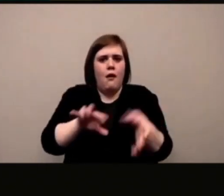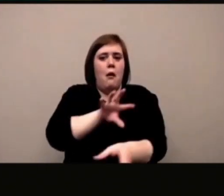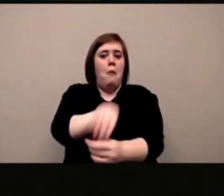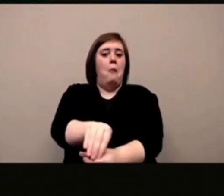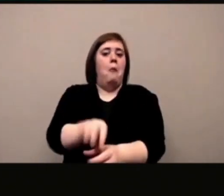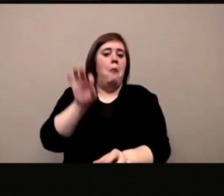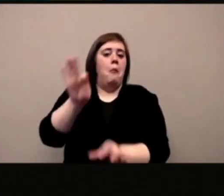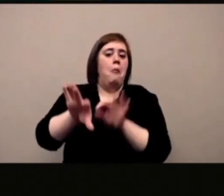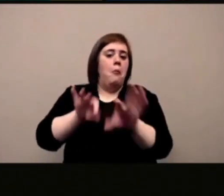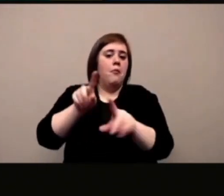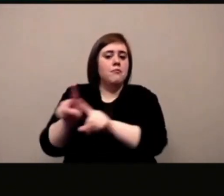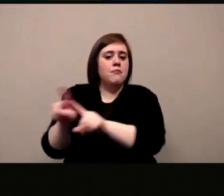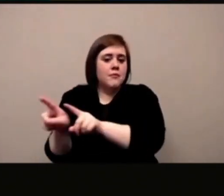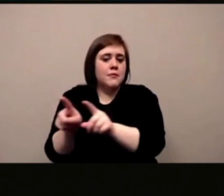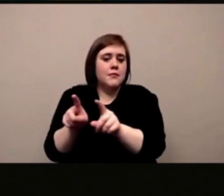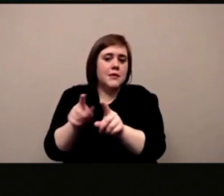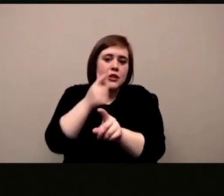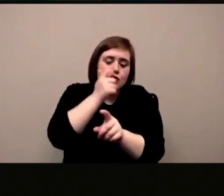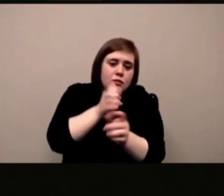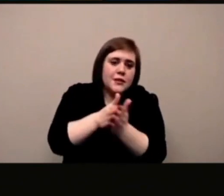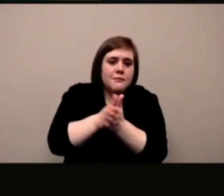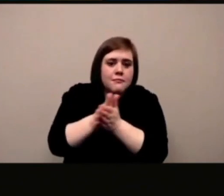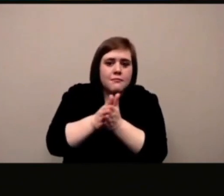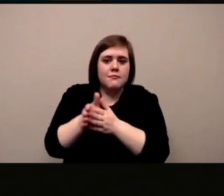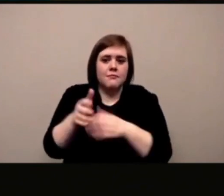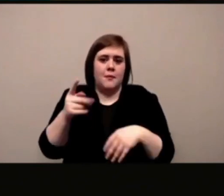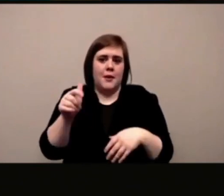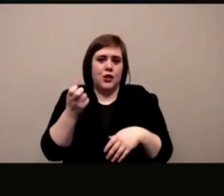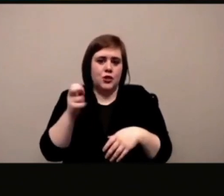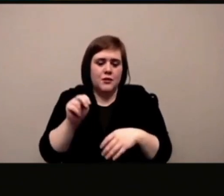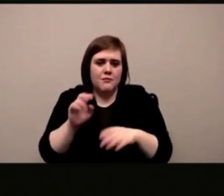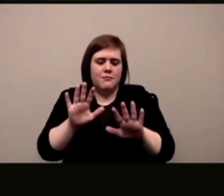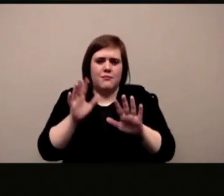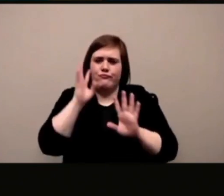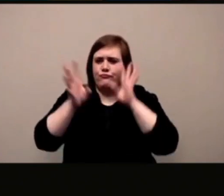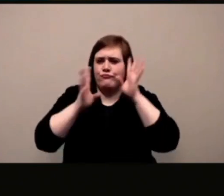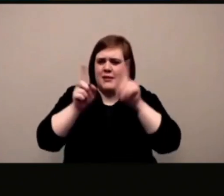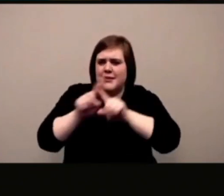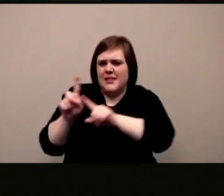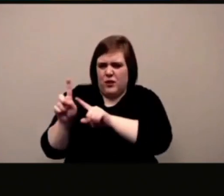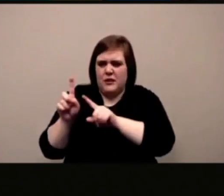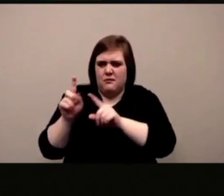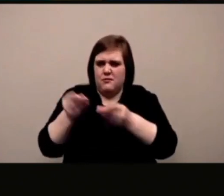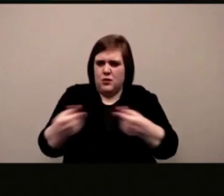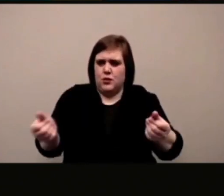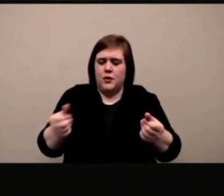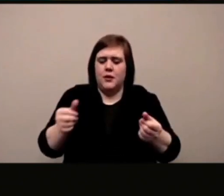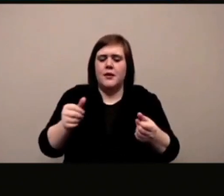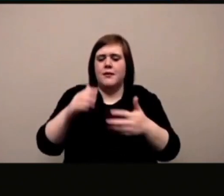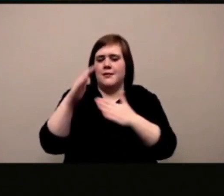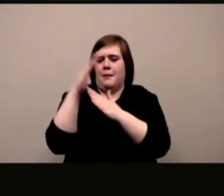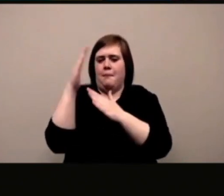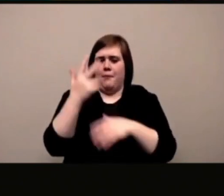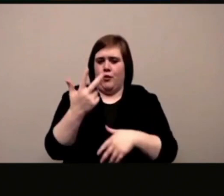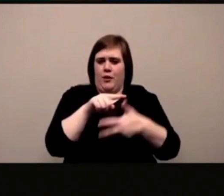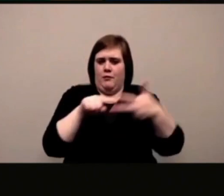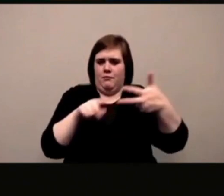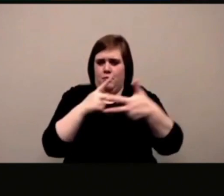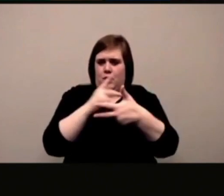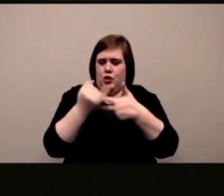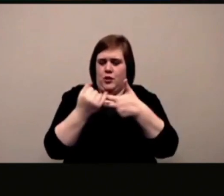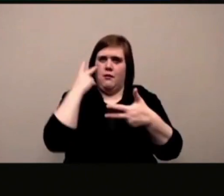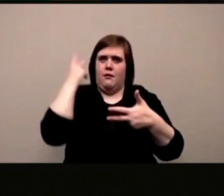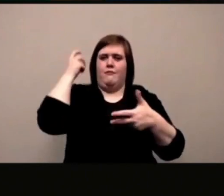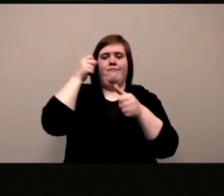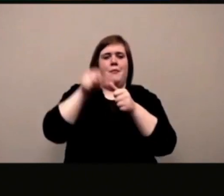interests, passions, and be able to create all kinds of solutions. I'll just kind of share my top 3 projects that, you know, are the most memorable for me